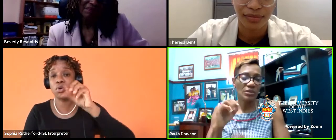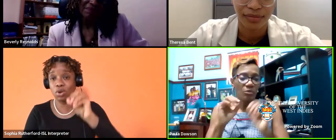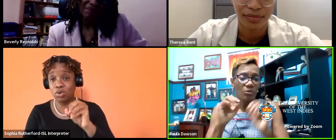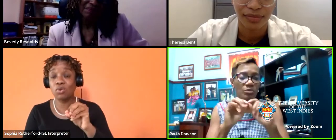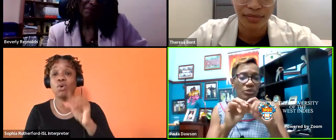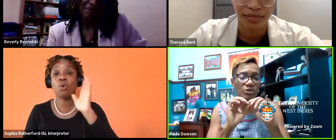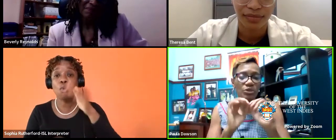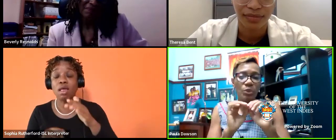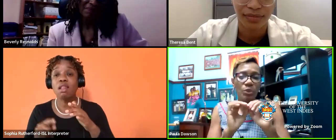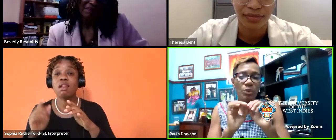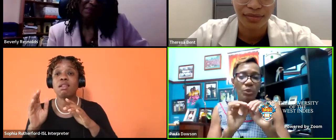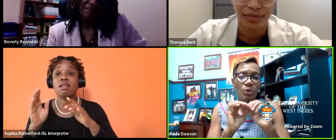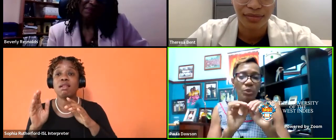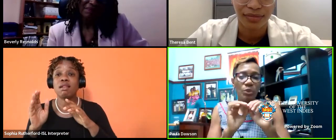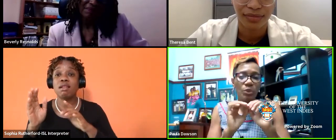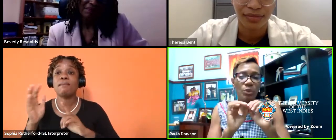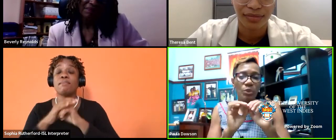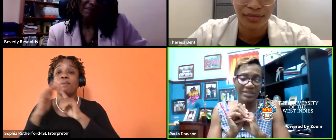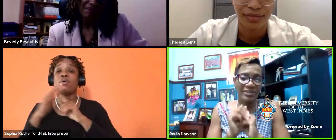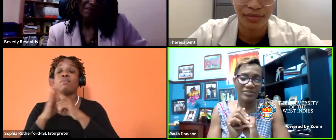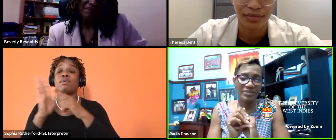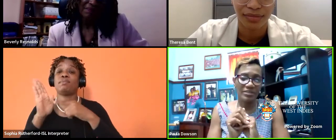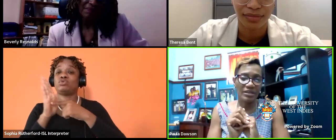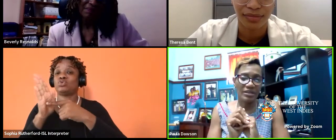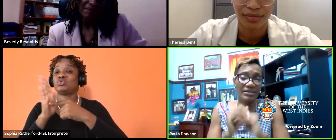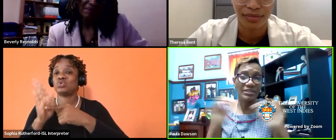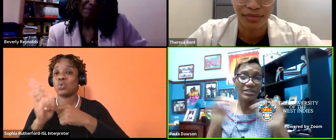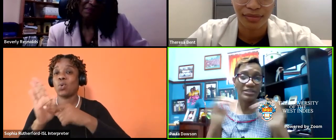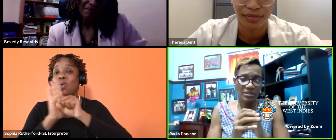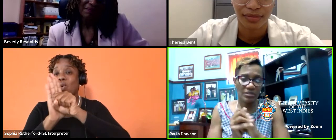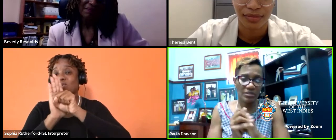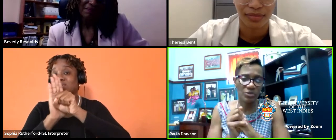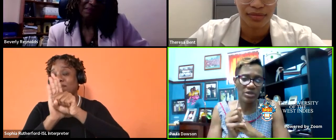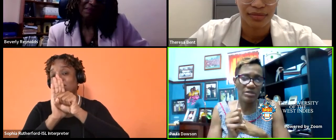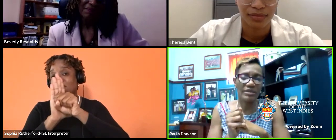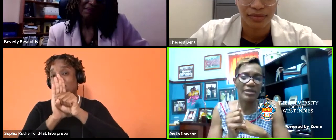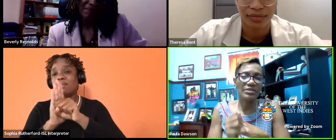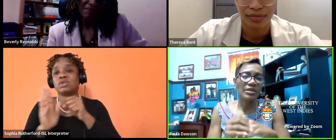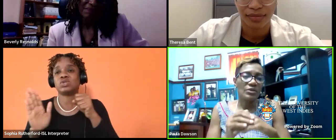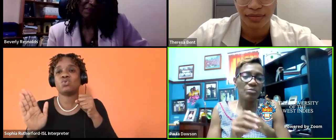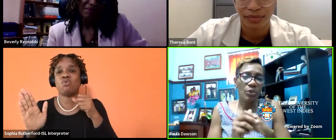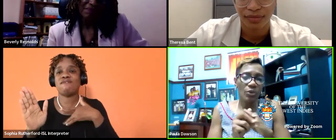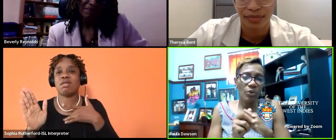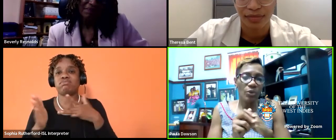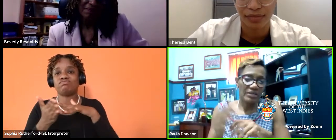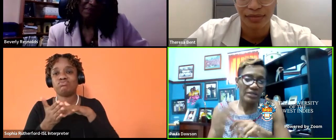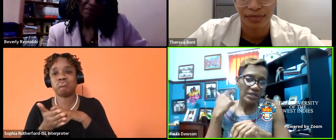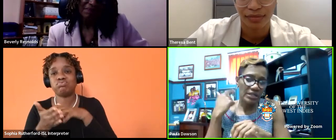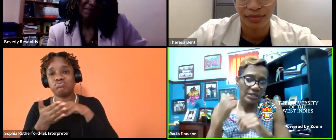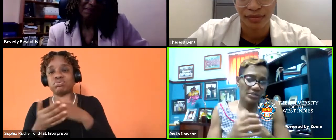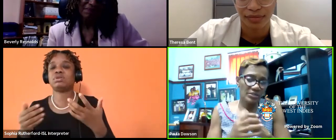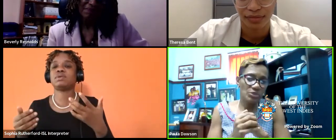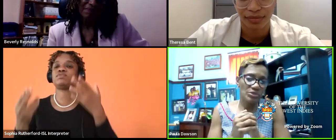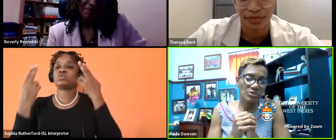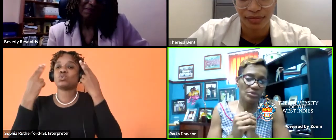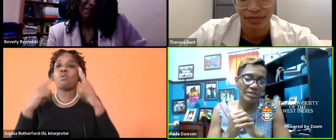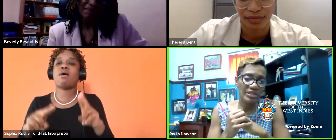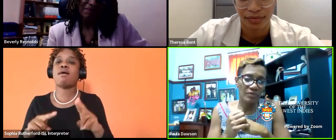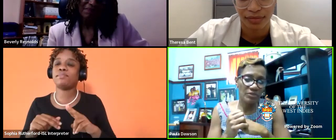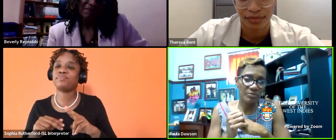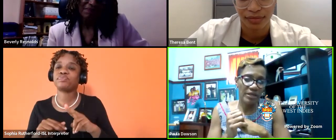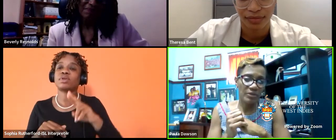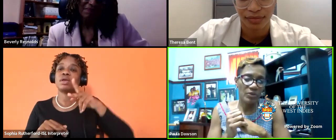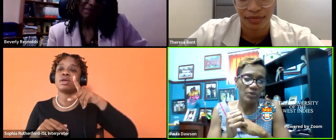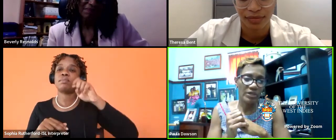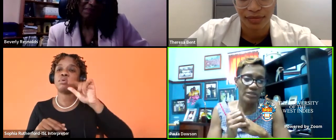the motor neurons that are left are exhausted. What do I mean by that? The polio virus attacks the motor neuron at the level